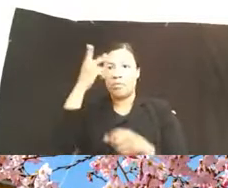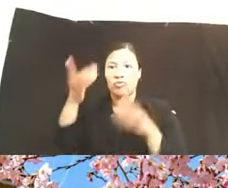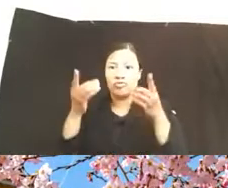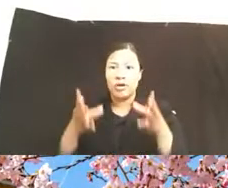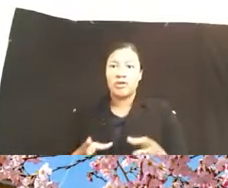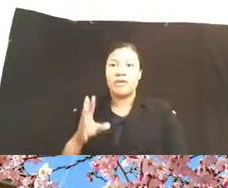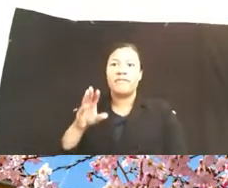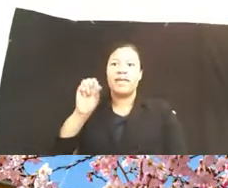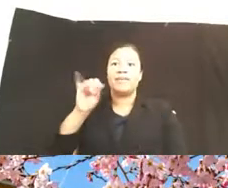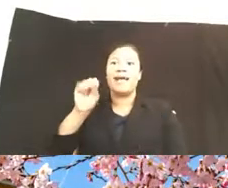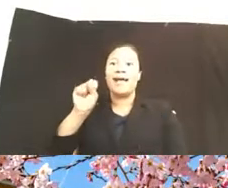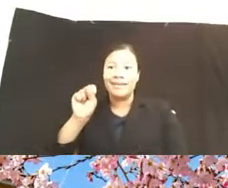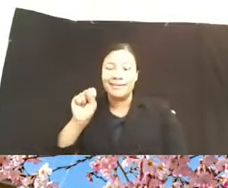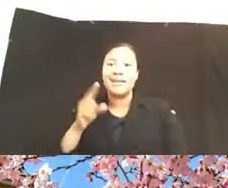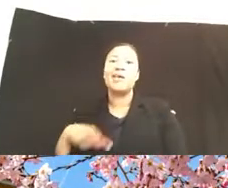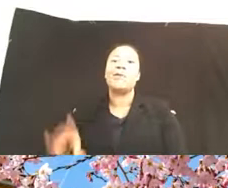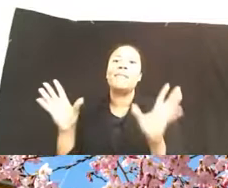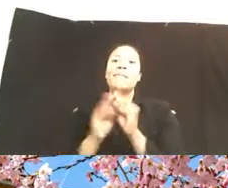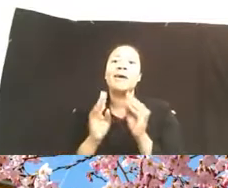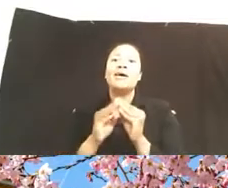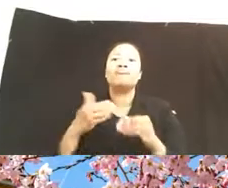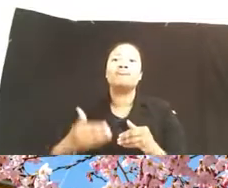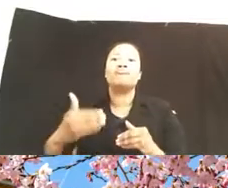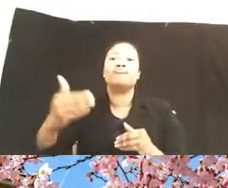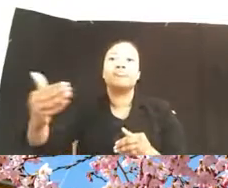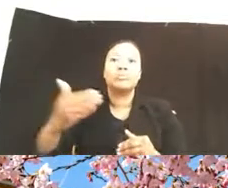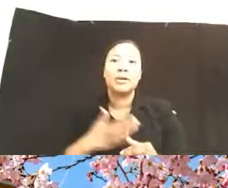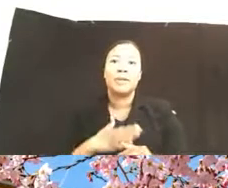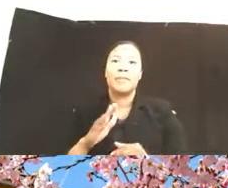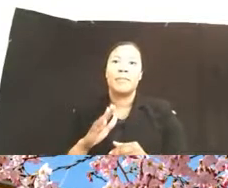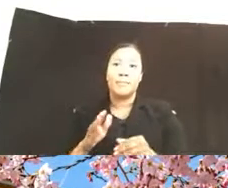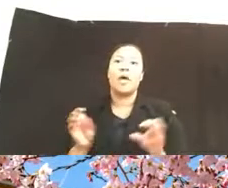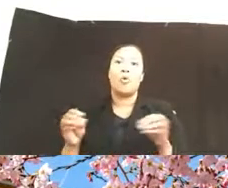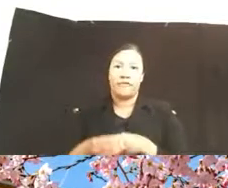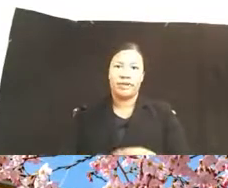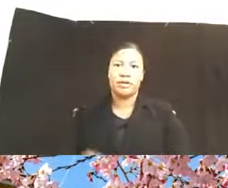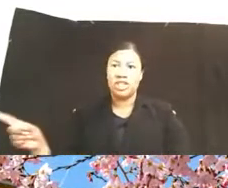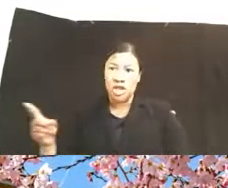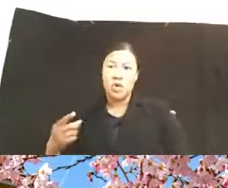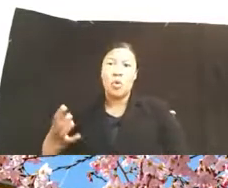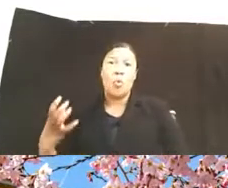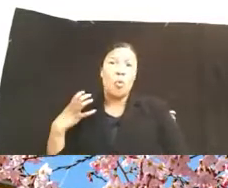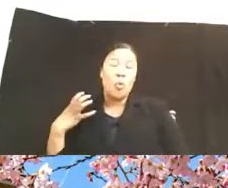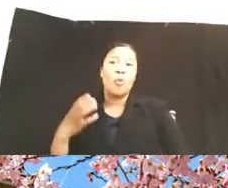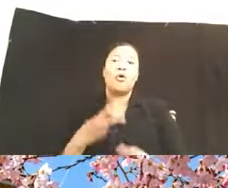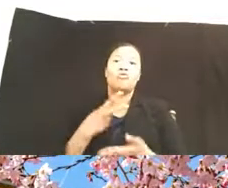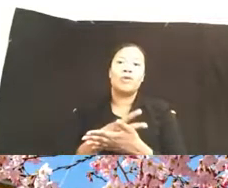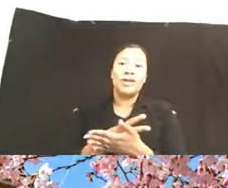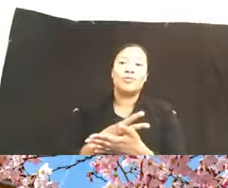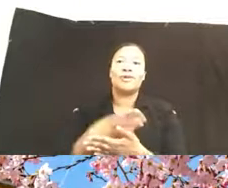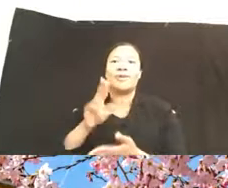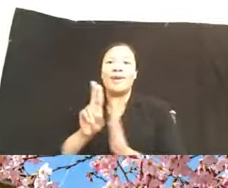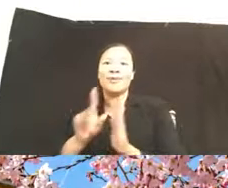meet regularly in my suite. Kia ended up coaching our graduate and undergraduate students throughout their most